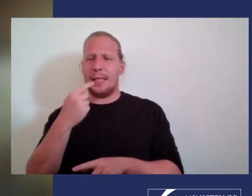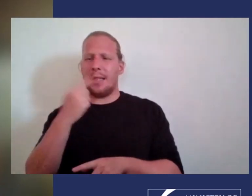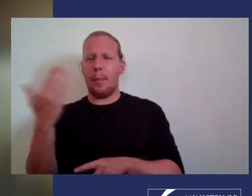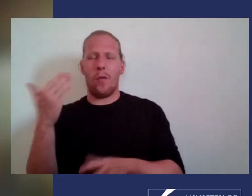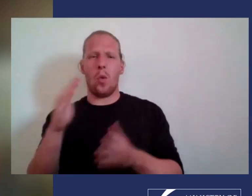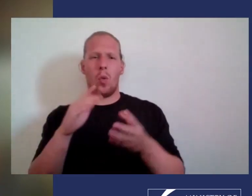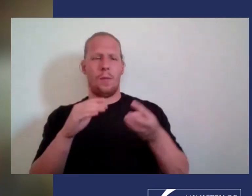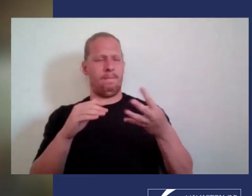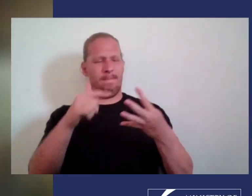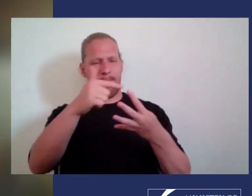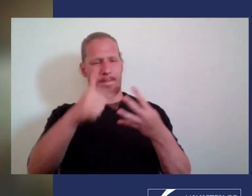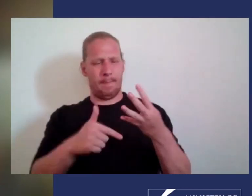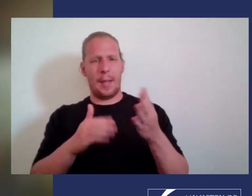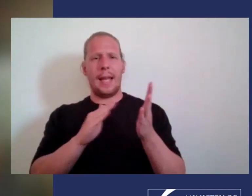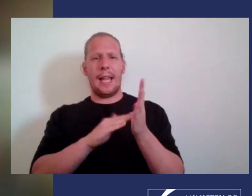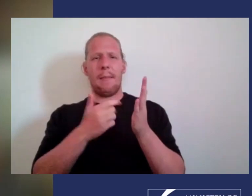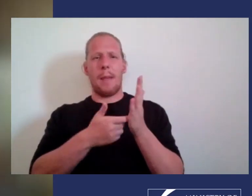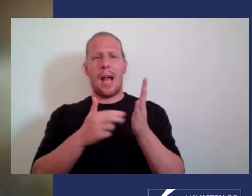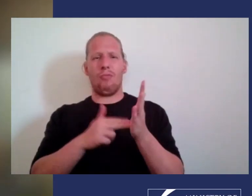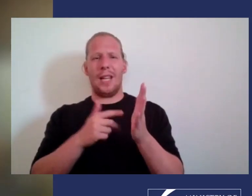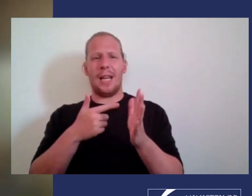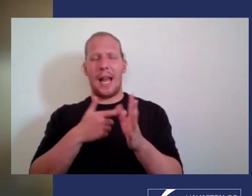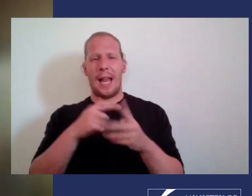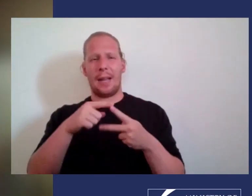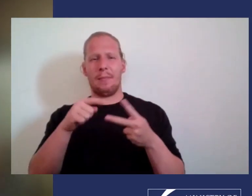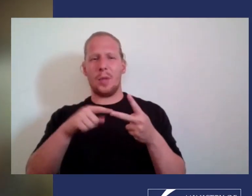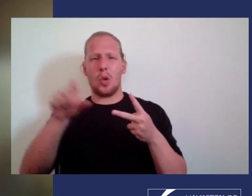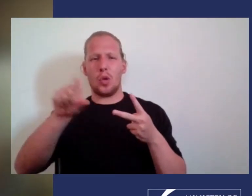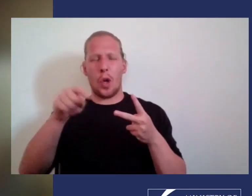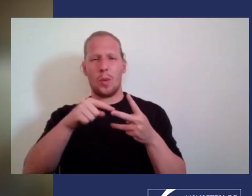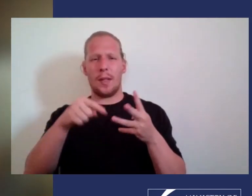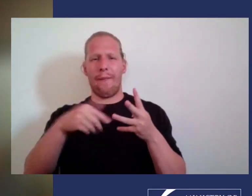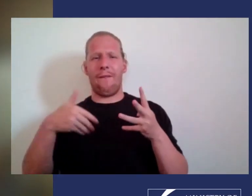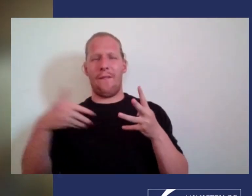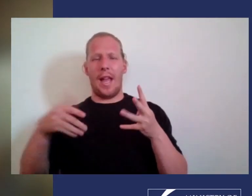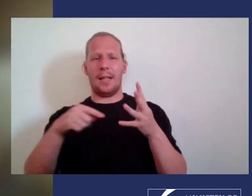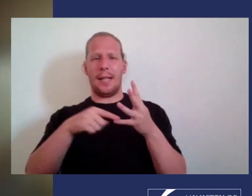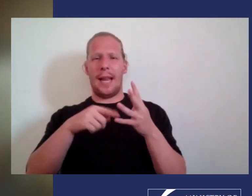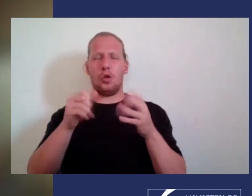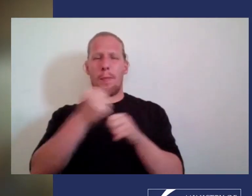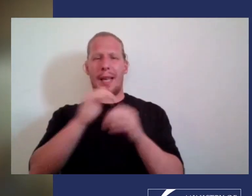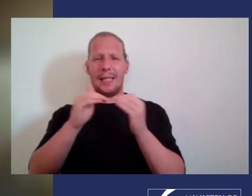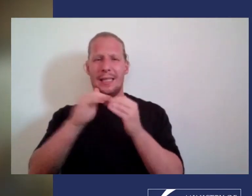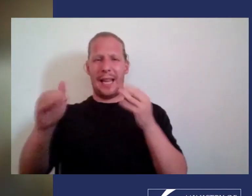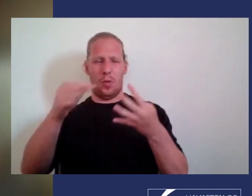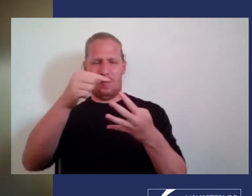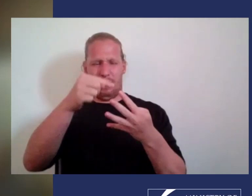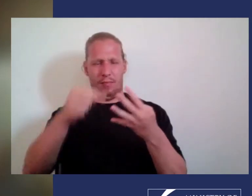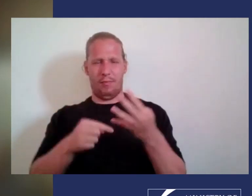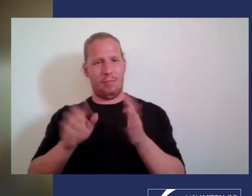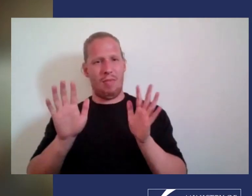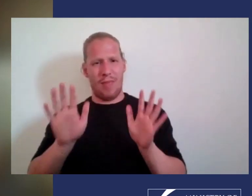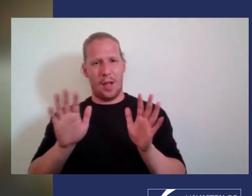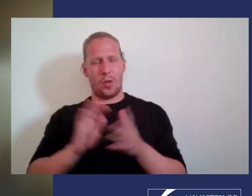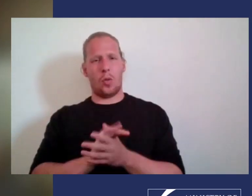It has some salts and a little bit of lipid to make it stable, and a bit of saline, and that's about it.